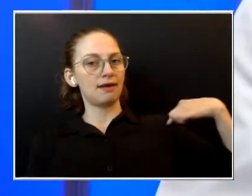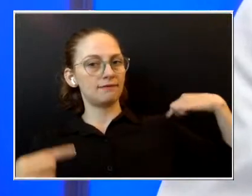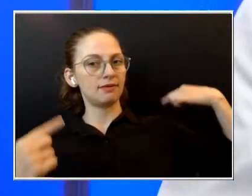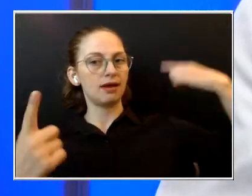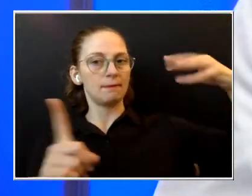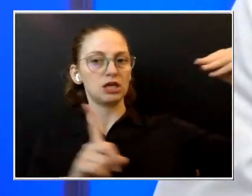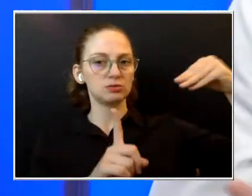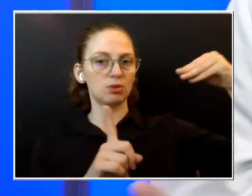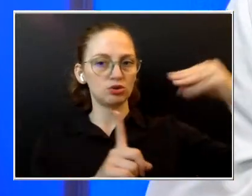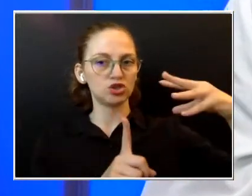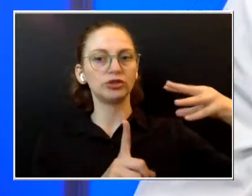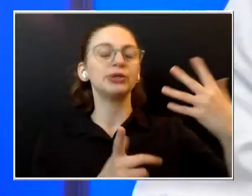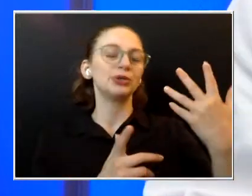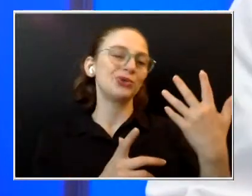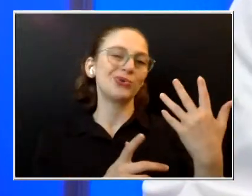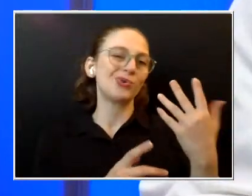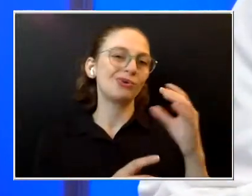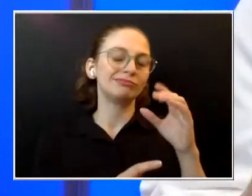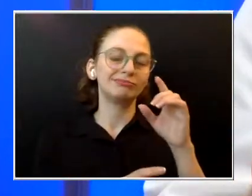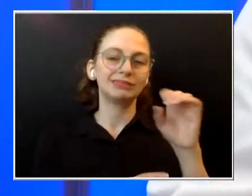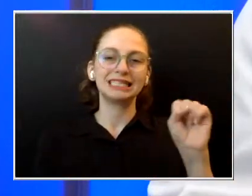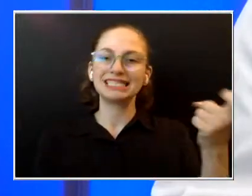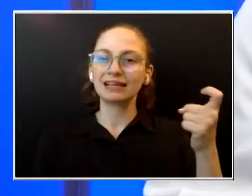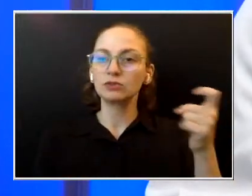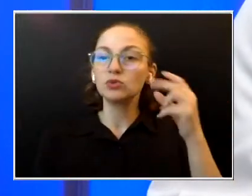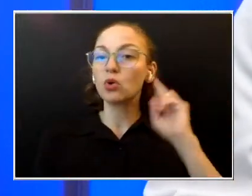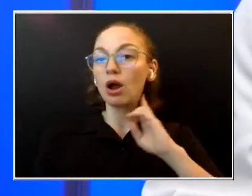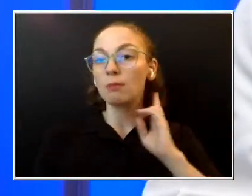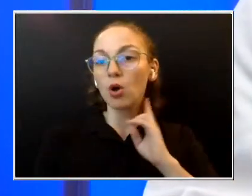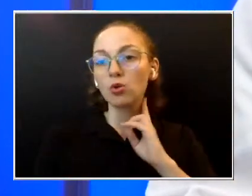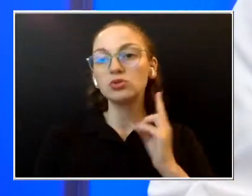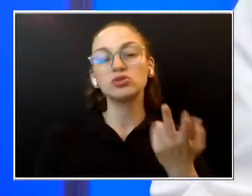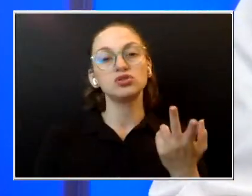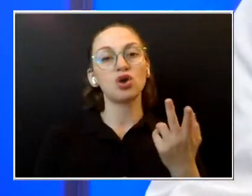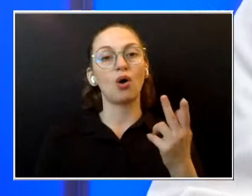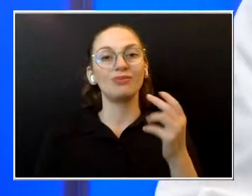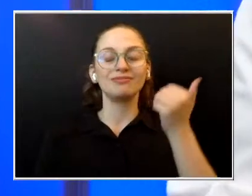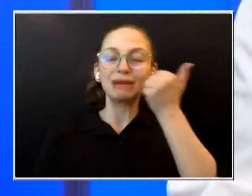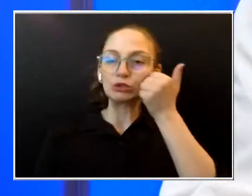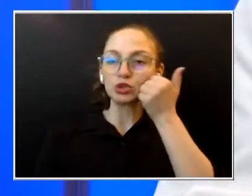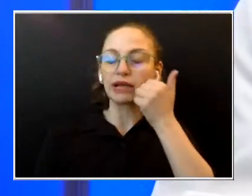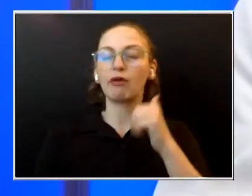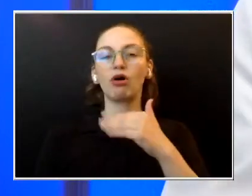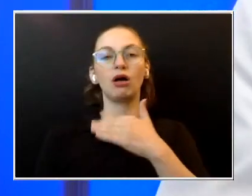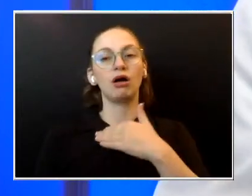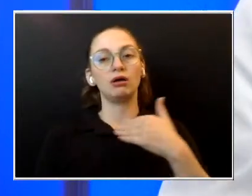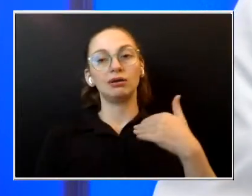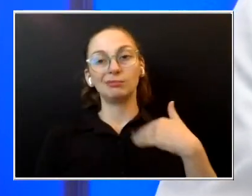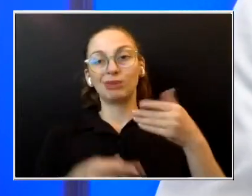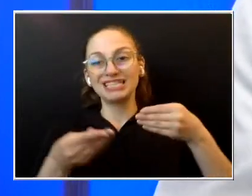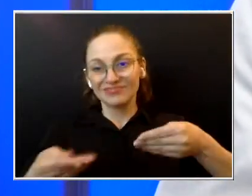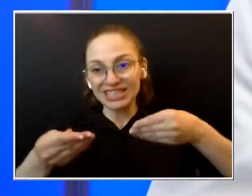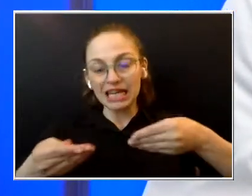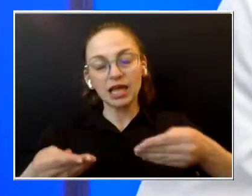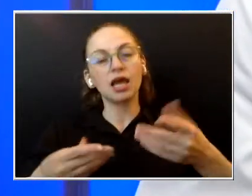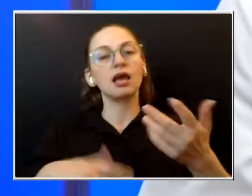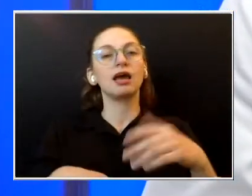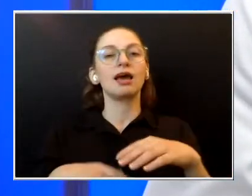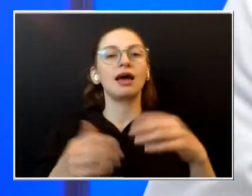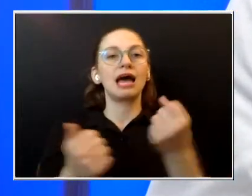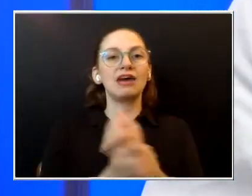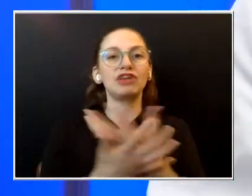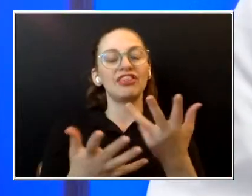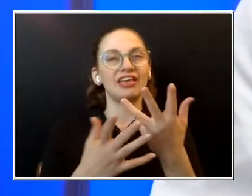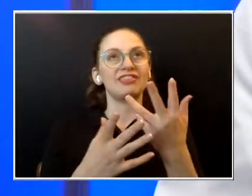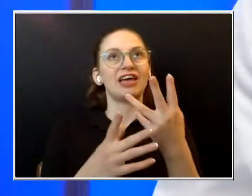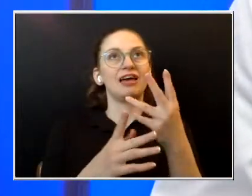So yeah. menstrual cycles, breastfeeding, all of these things that influence the hormonal kind of environment of the breast can